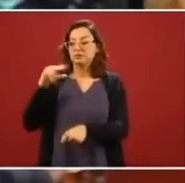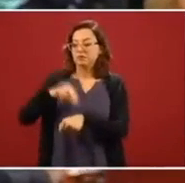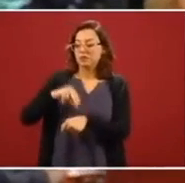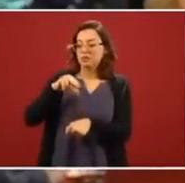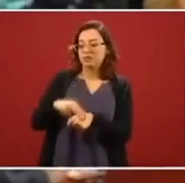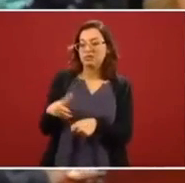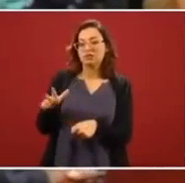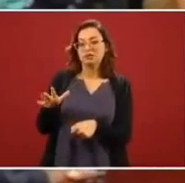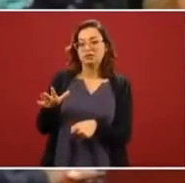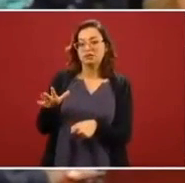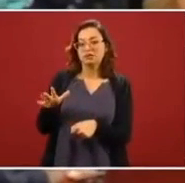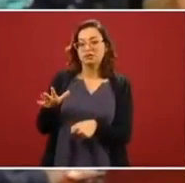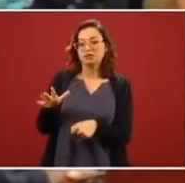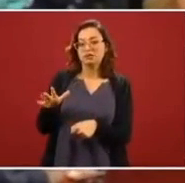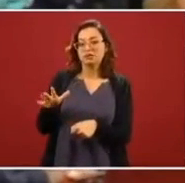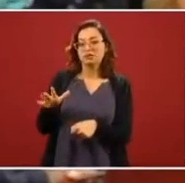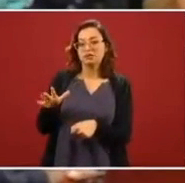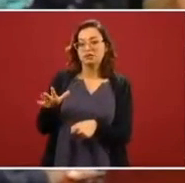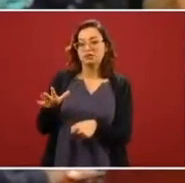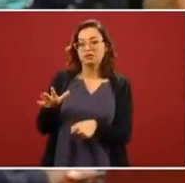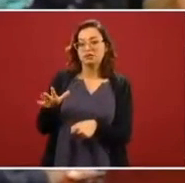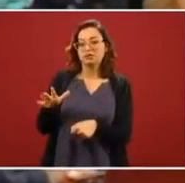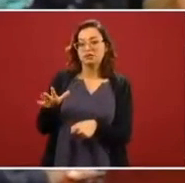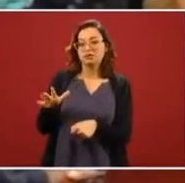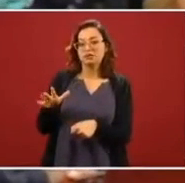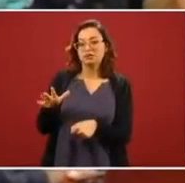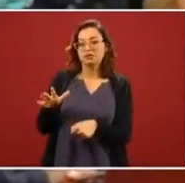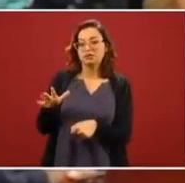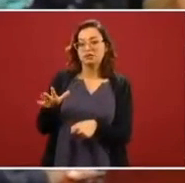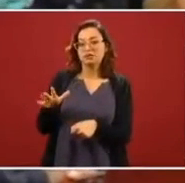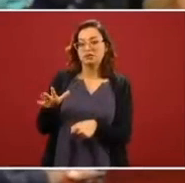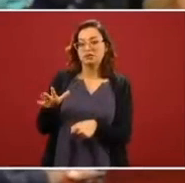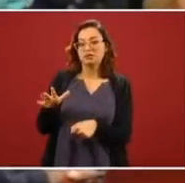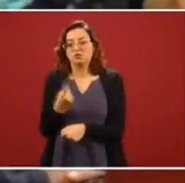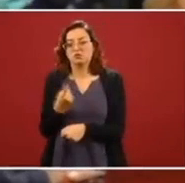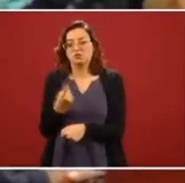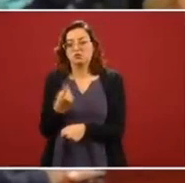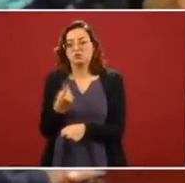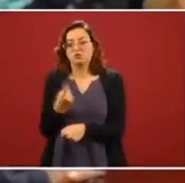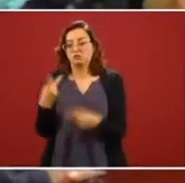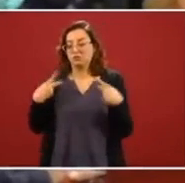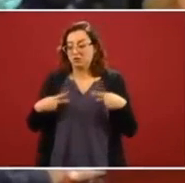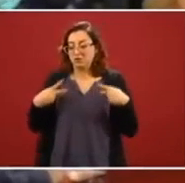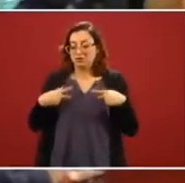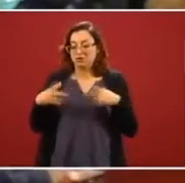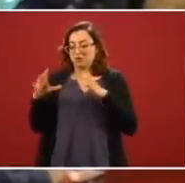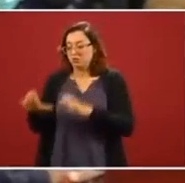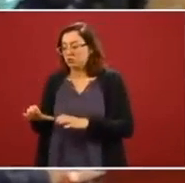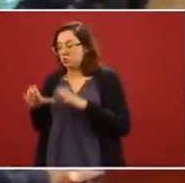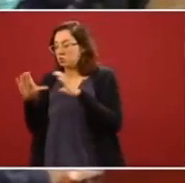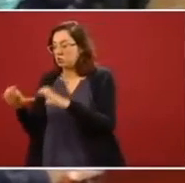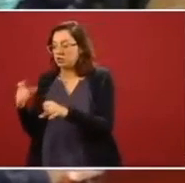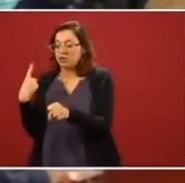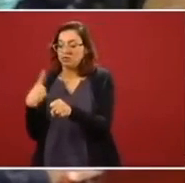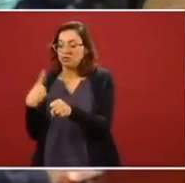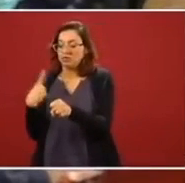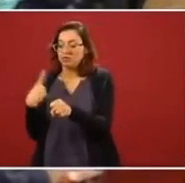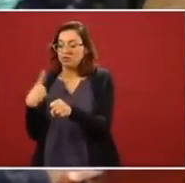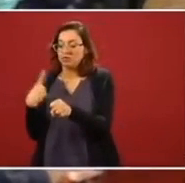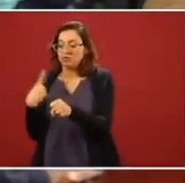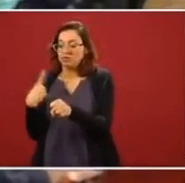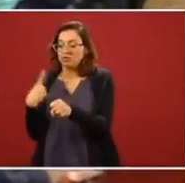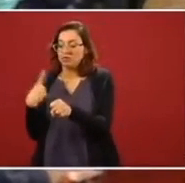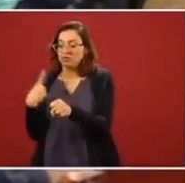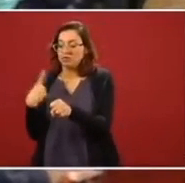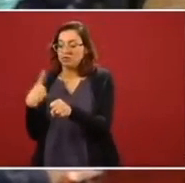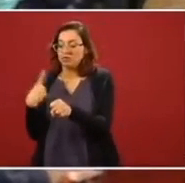de enfermarse Because they don't have the luxury of getting ill, y que sus consultas sean muy desfasadas. and